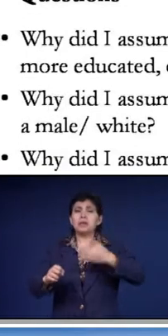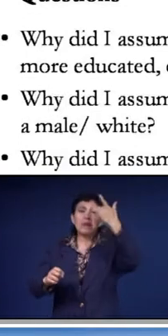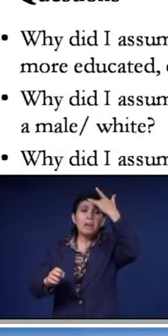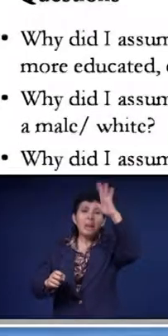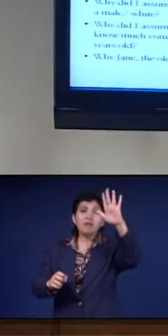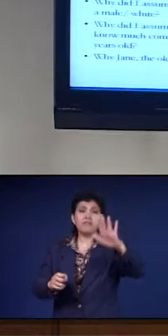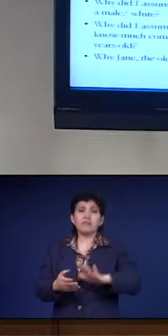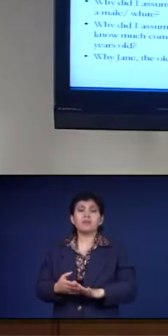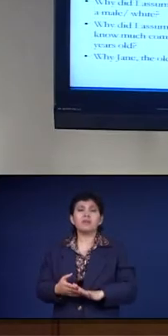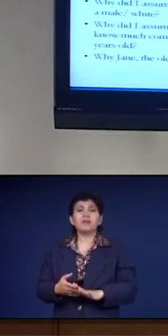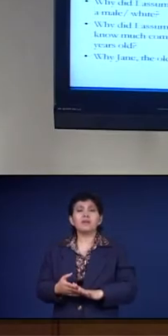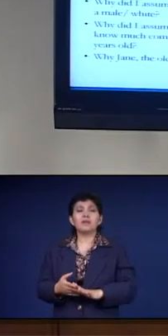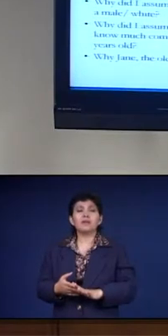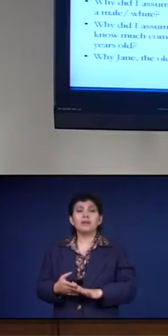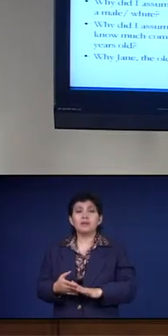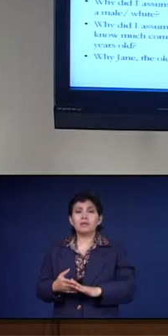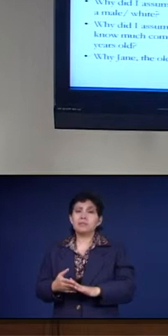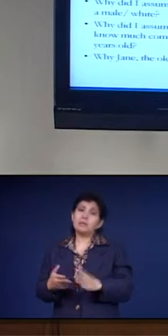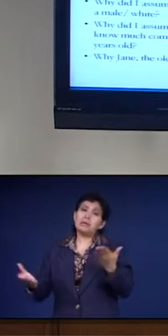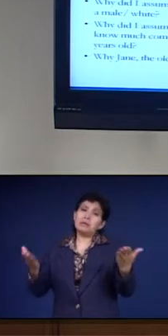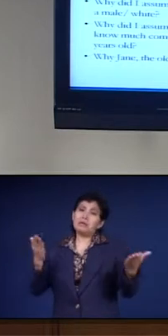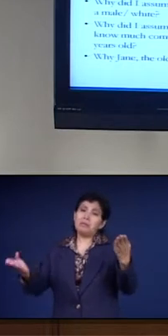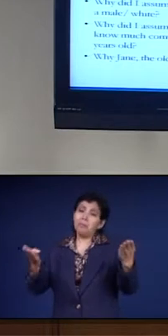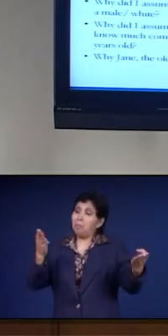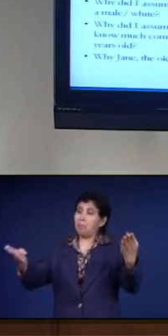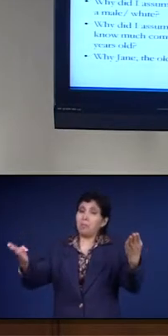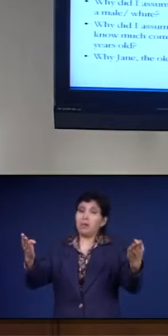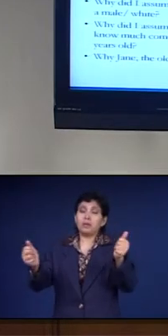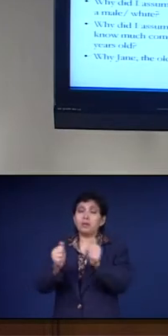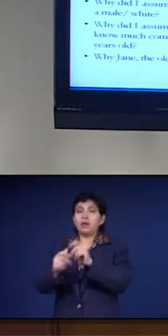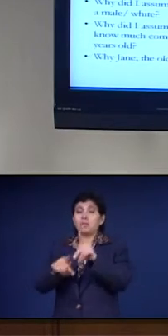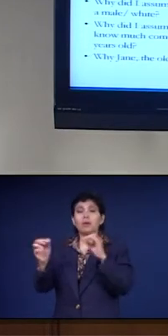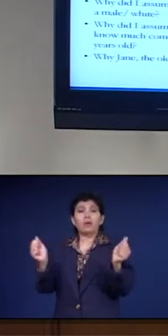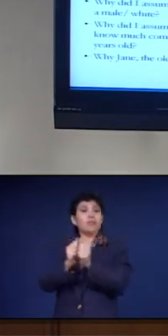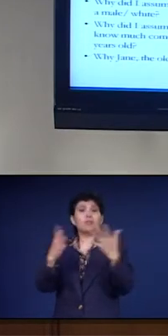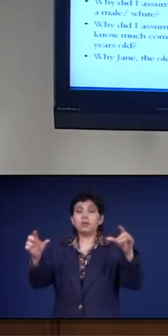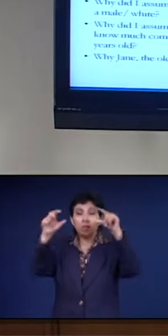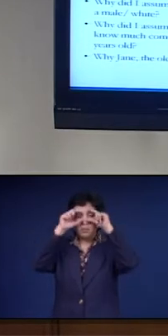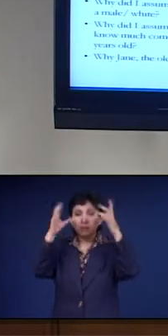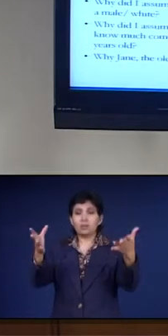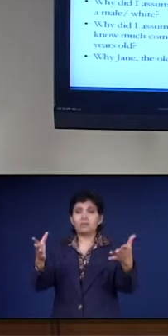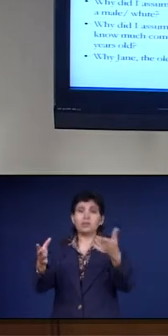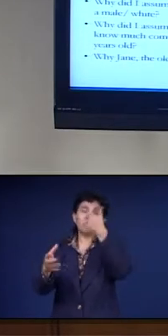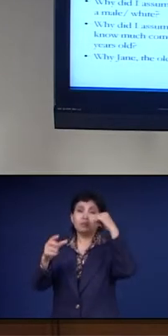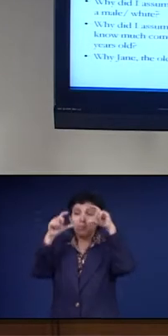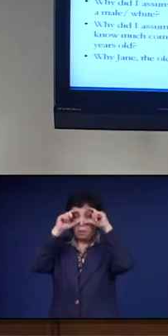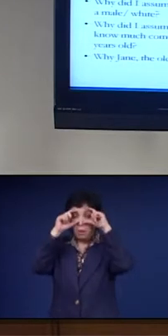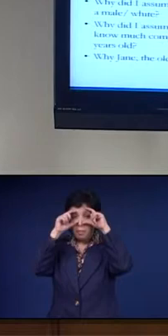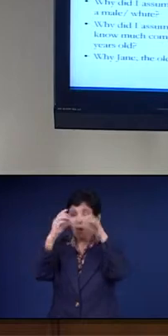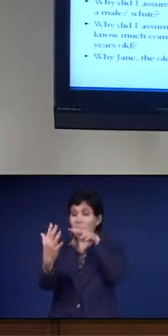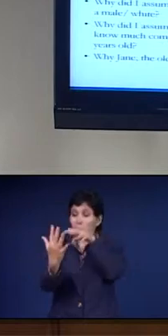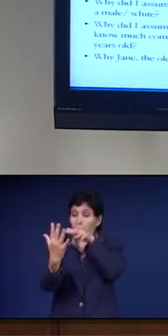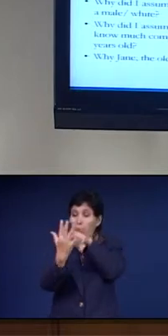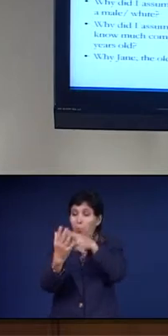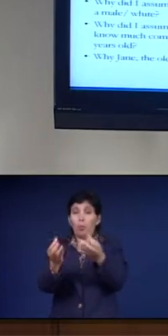It's true. Often when we see someone with spectacles, we think, that person must have studied a lot, must be clever. But is